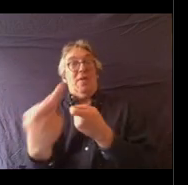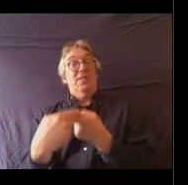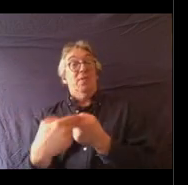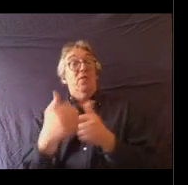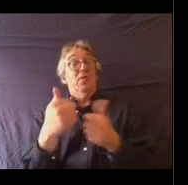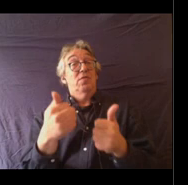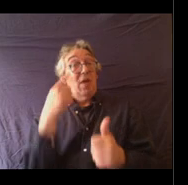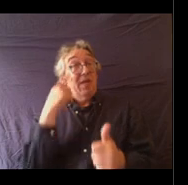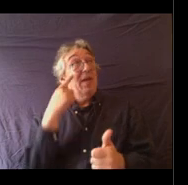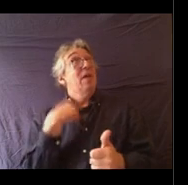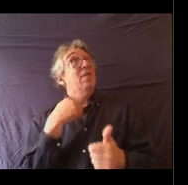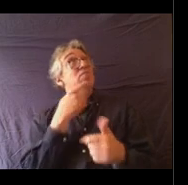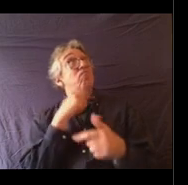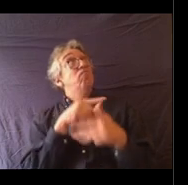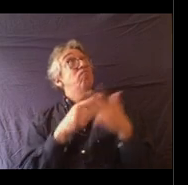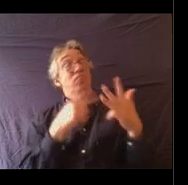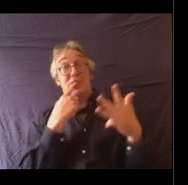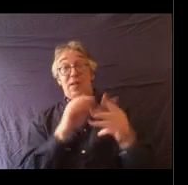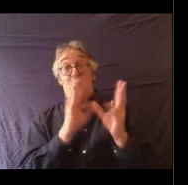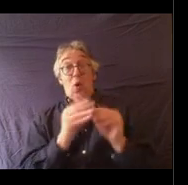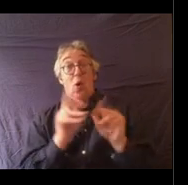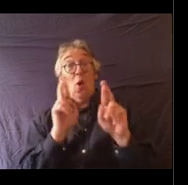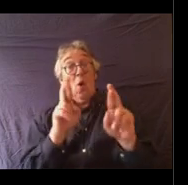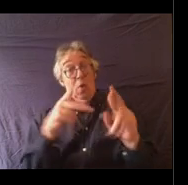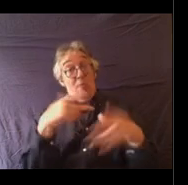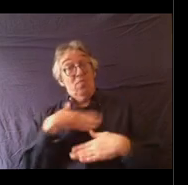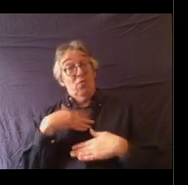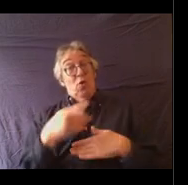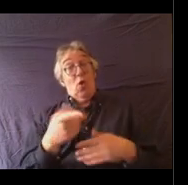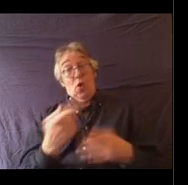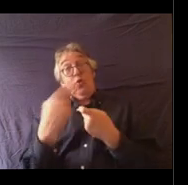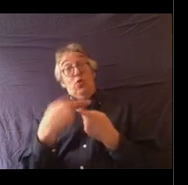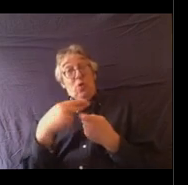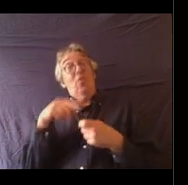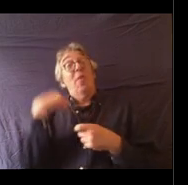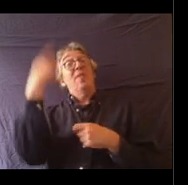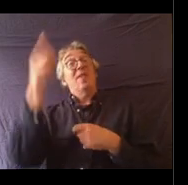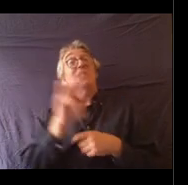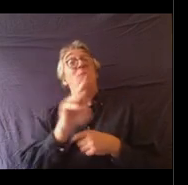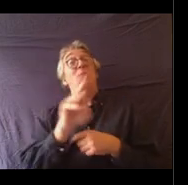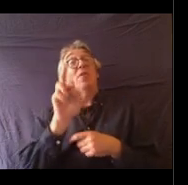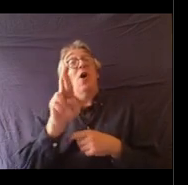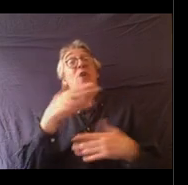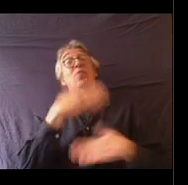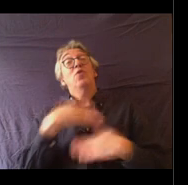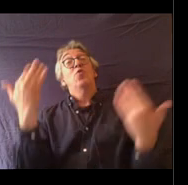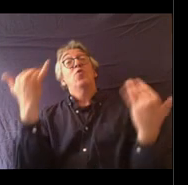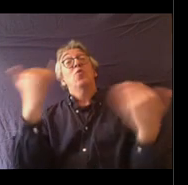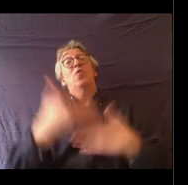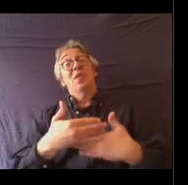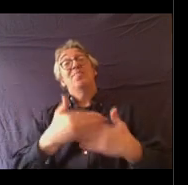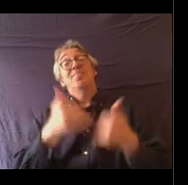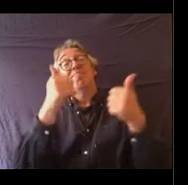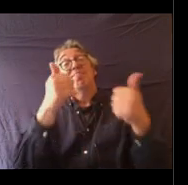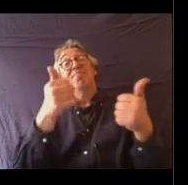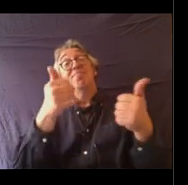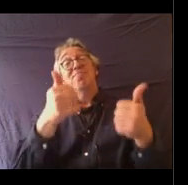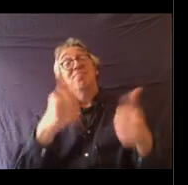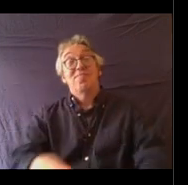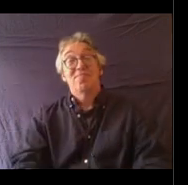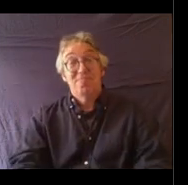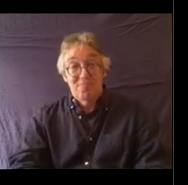everything. I hope you enjoyed it. Join us for the next webinar and have a nice day. Bye. Bye. Bye. To be continued.